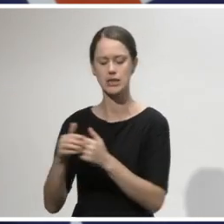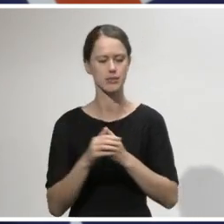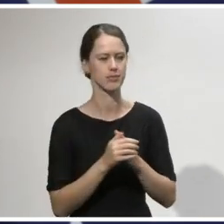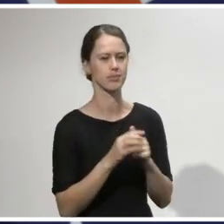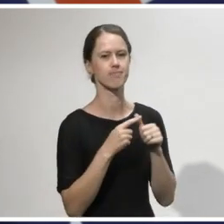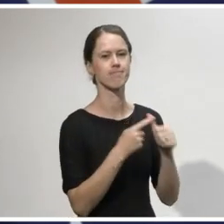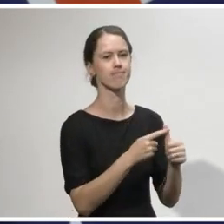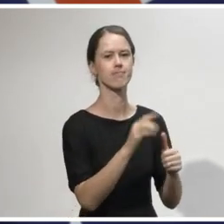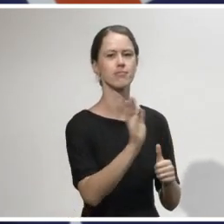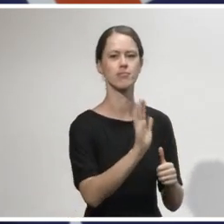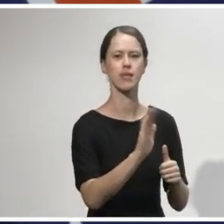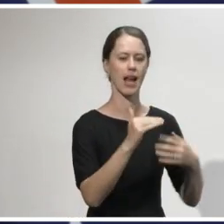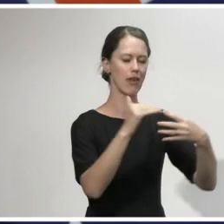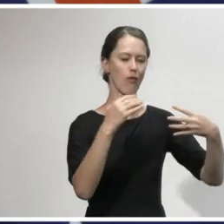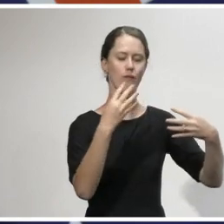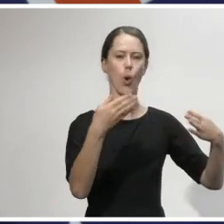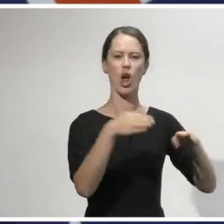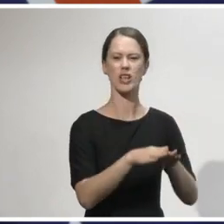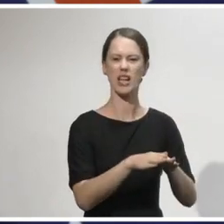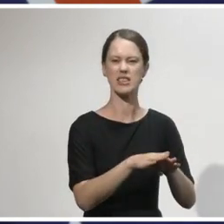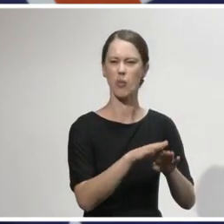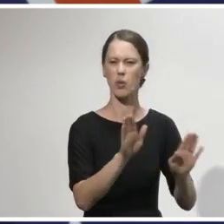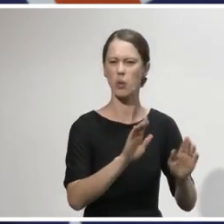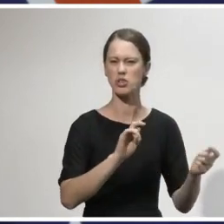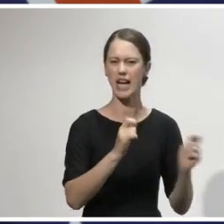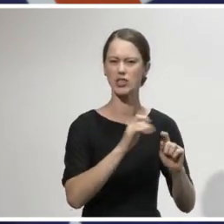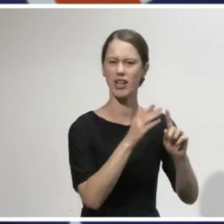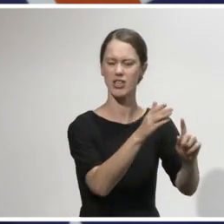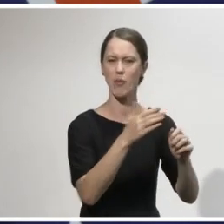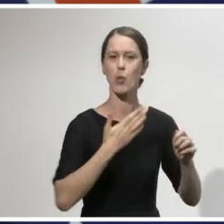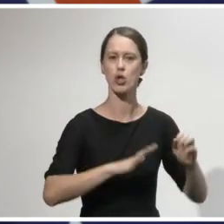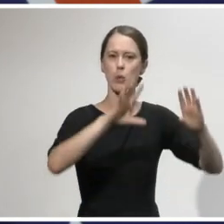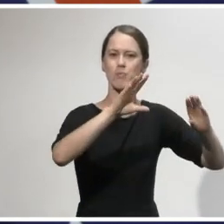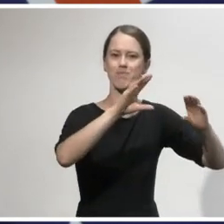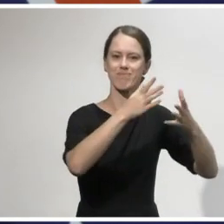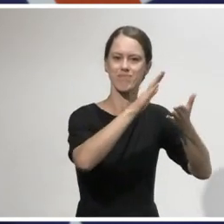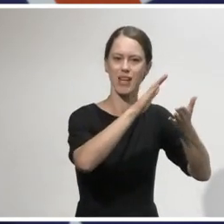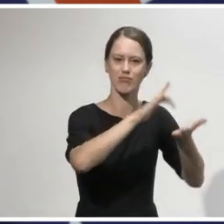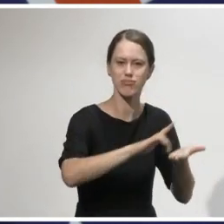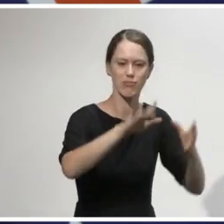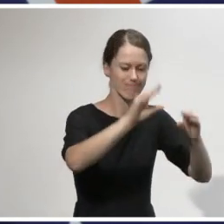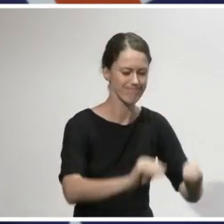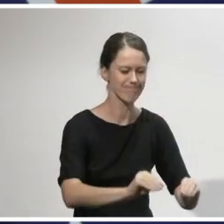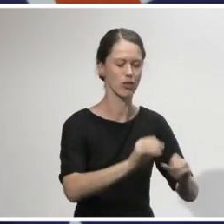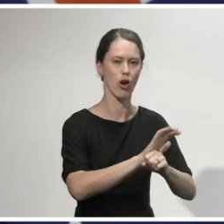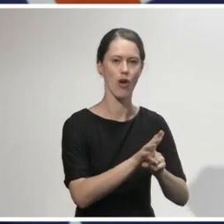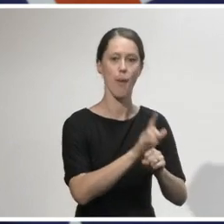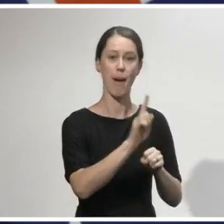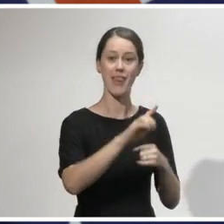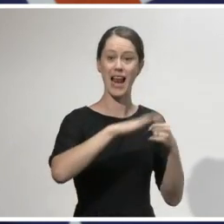moment because we're in level 4 lockdown and we're aiming for elimination. But what it does mean for these last 2